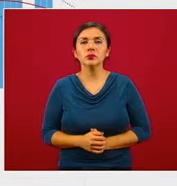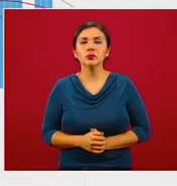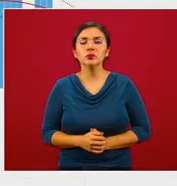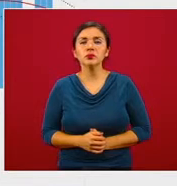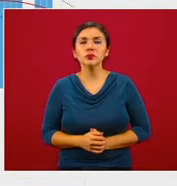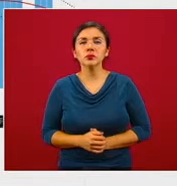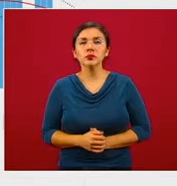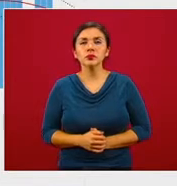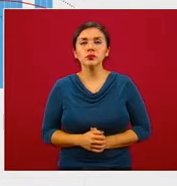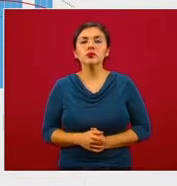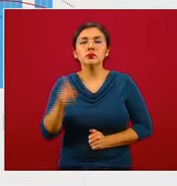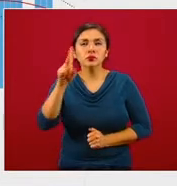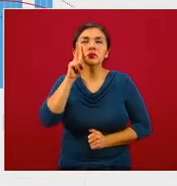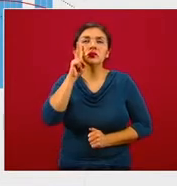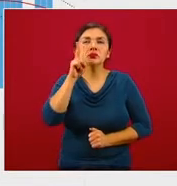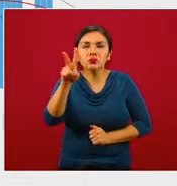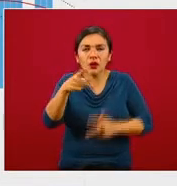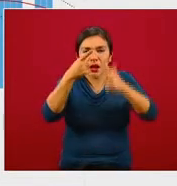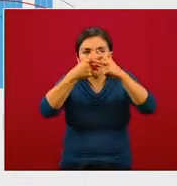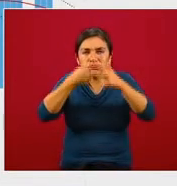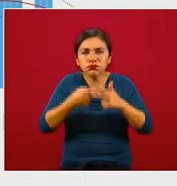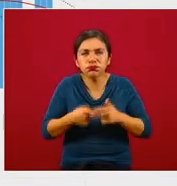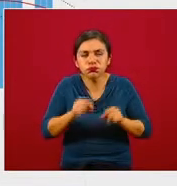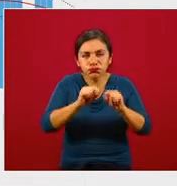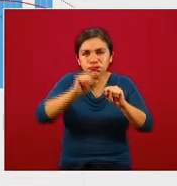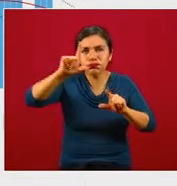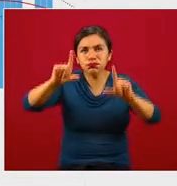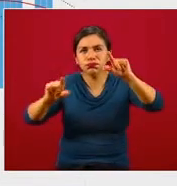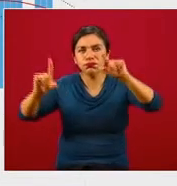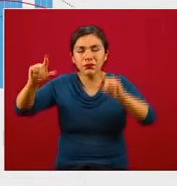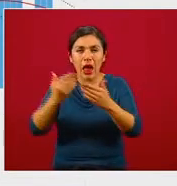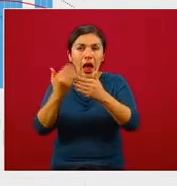For example, in Mexico Valley, in the Valley of Mexico,